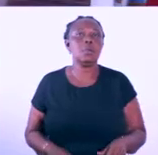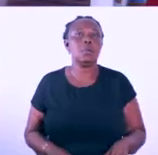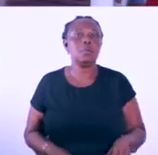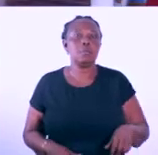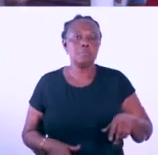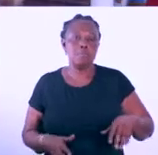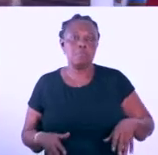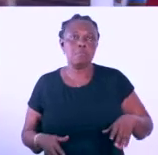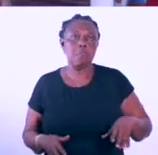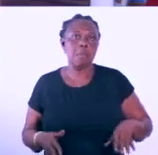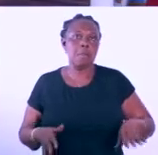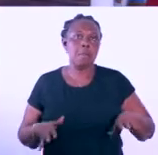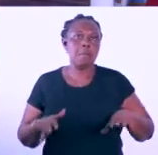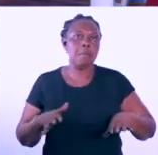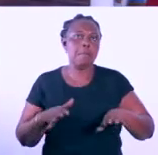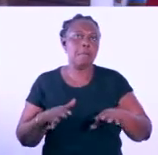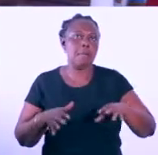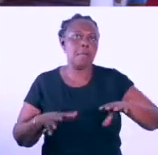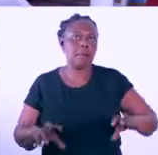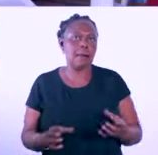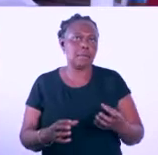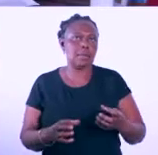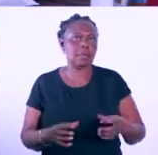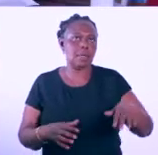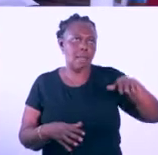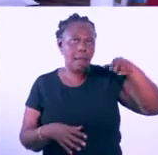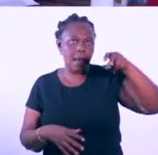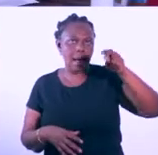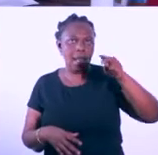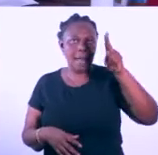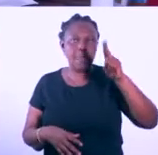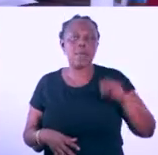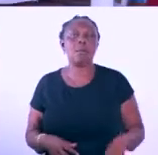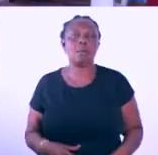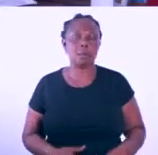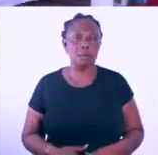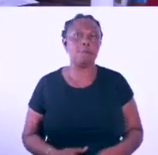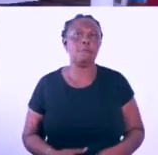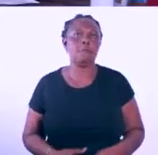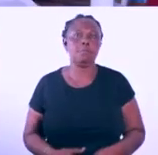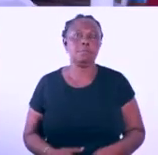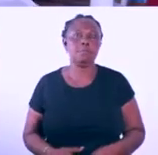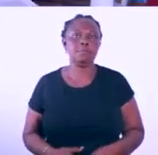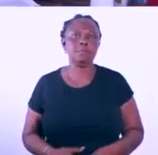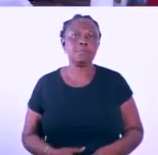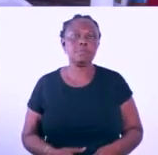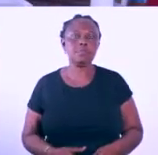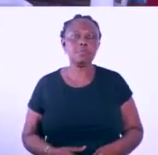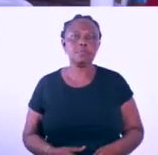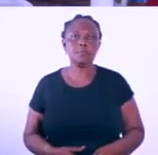think Bernard will begin, and then Eric will also continue. Okay, so I